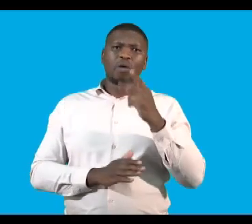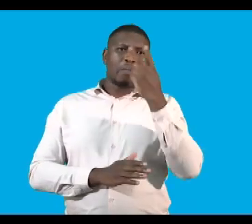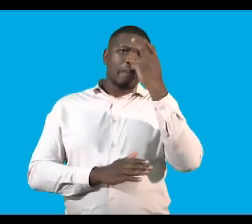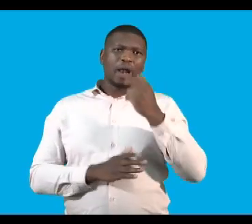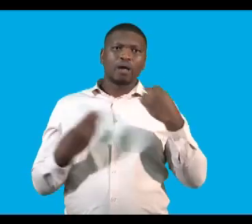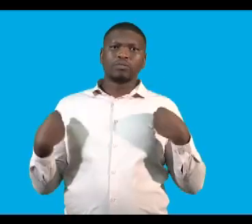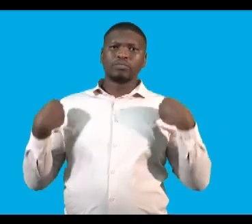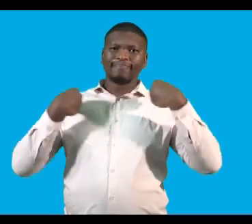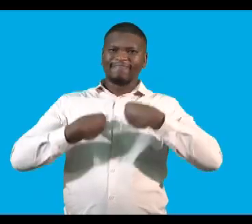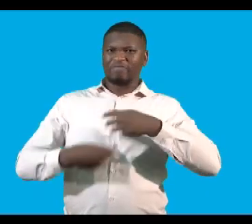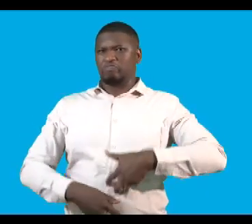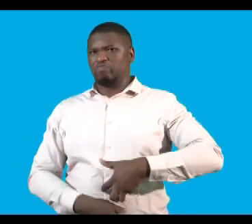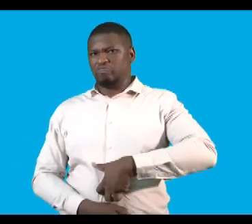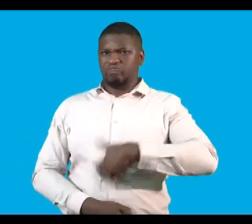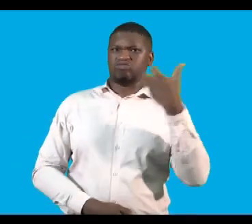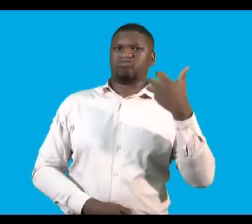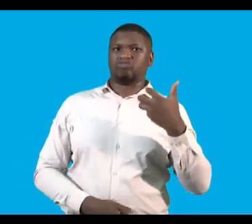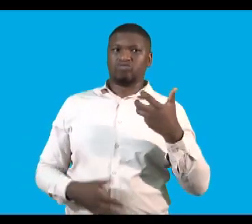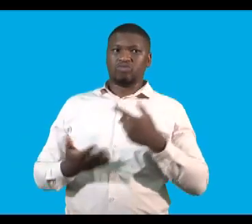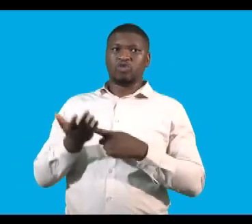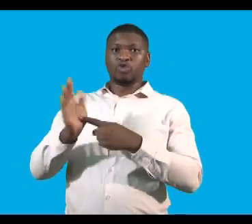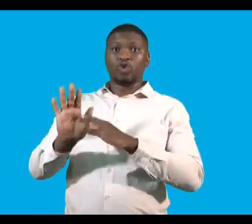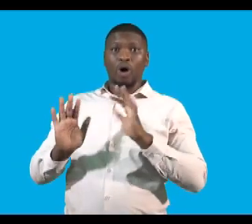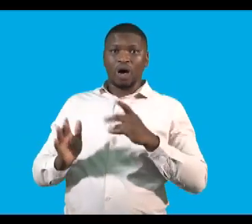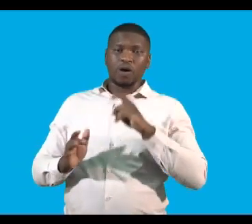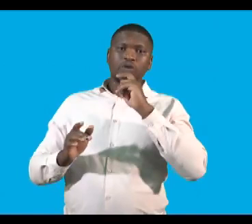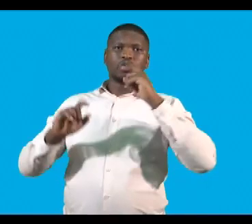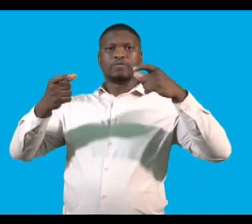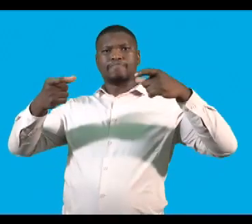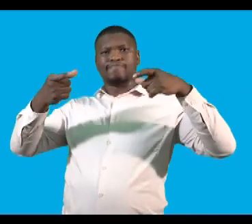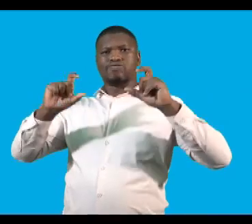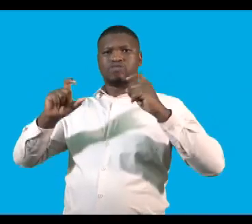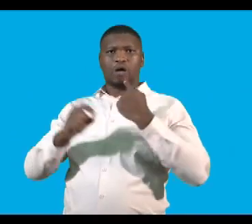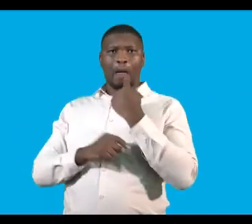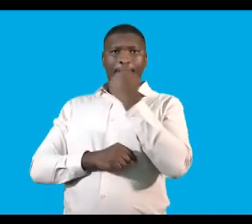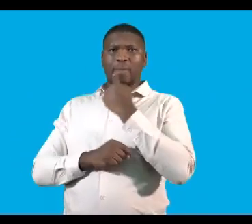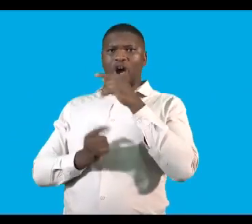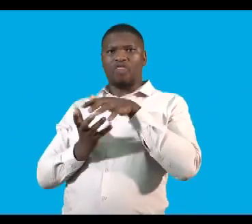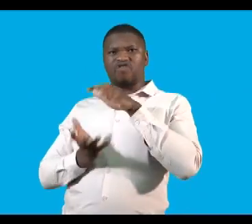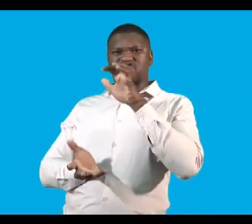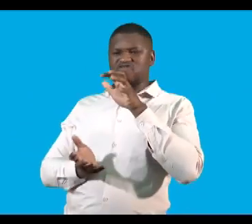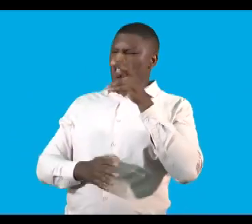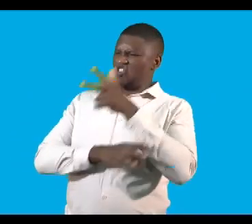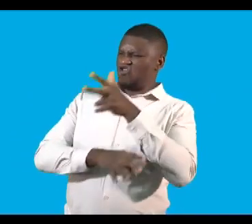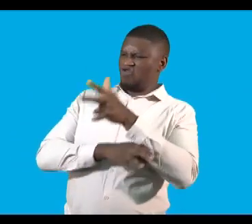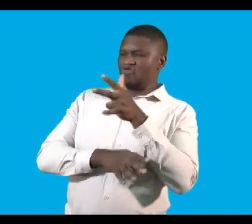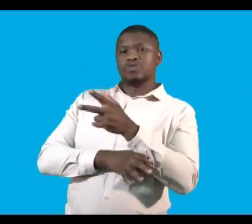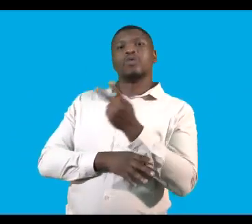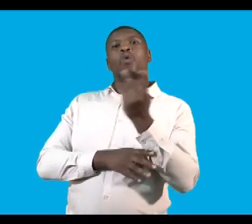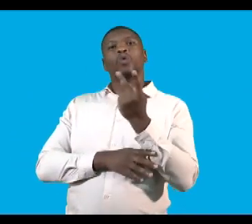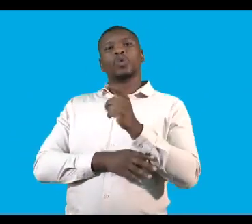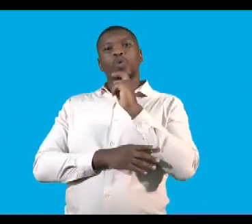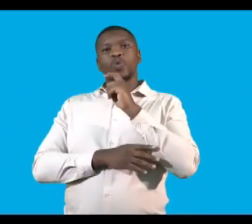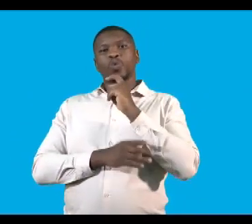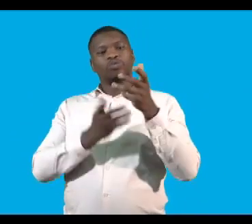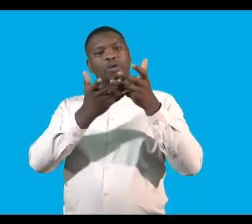of outrage, as indicated by the bold font, his wide open mouth, and the jagged speech bubble. The